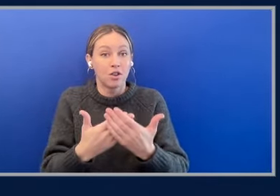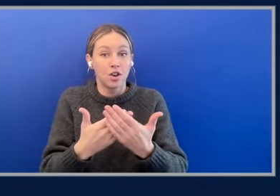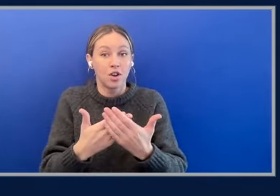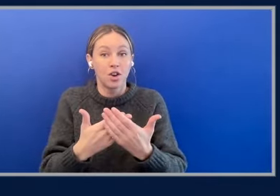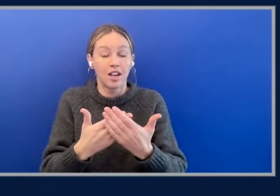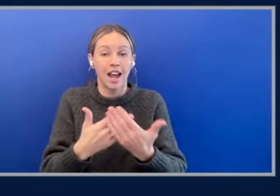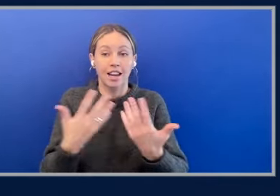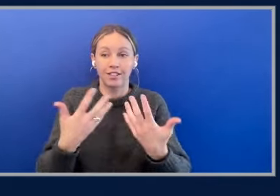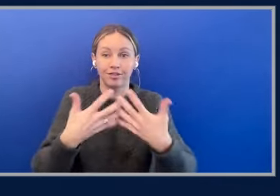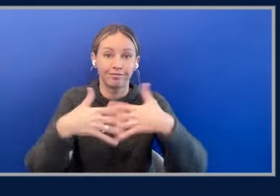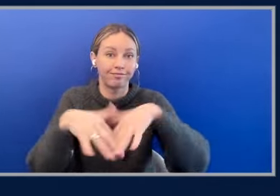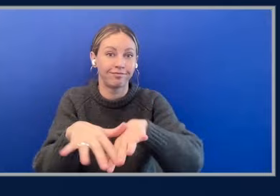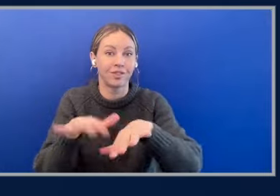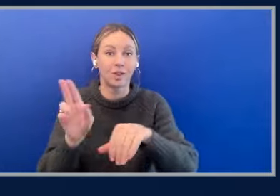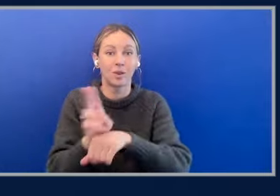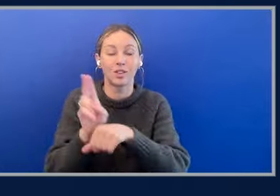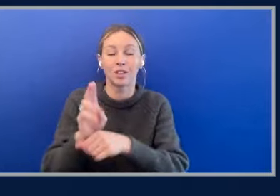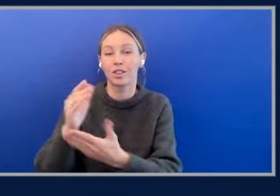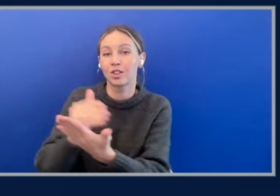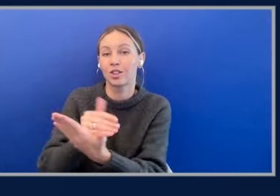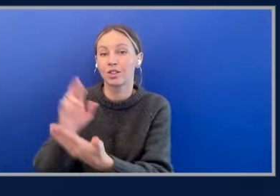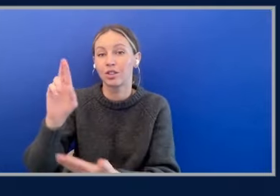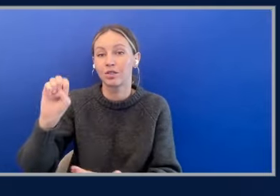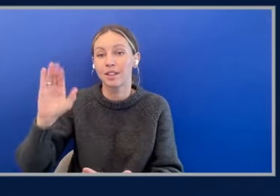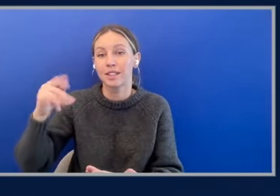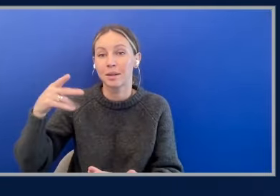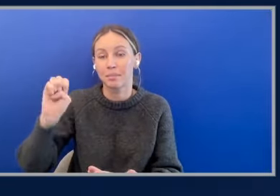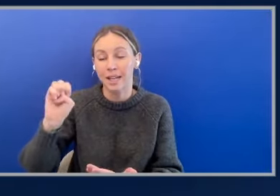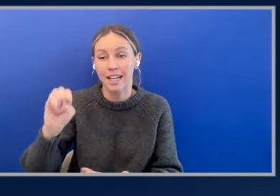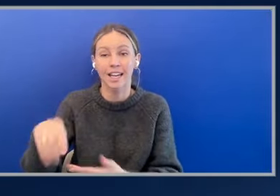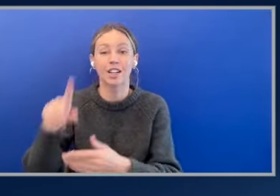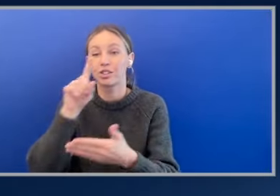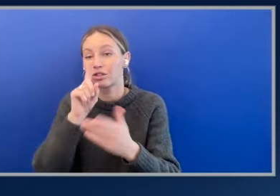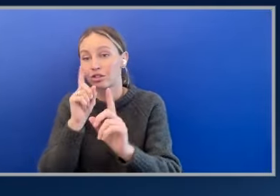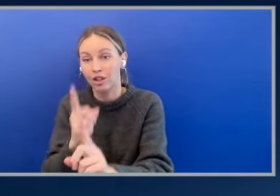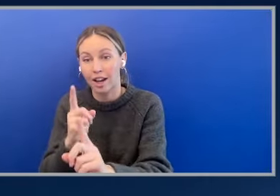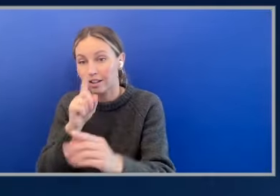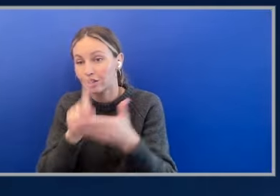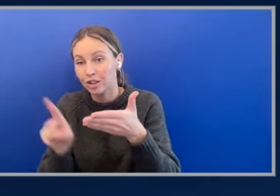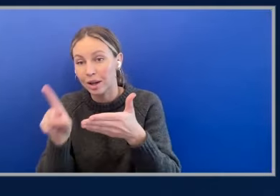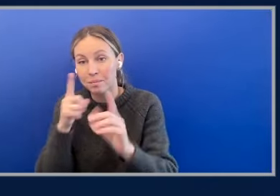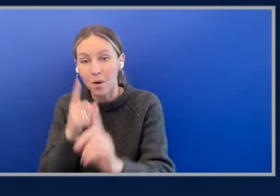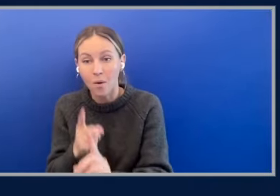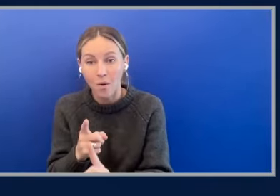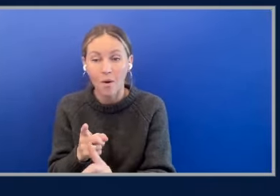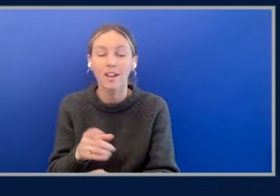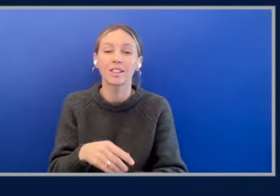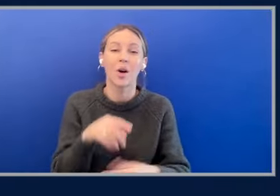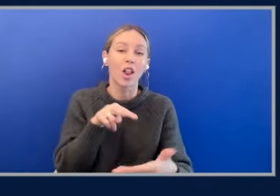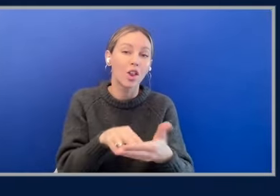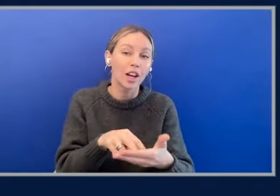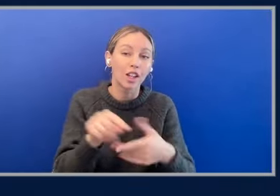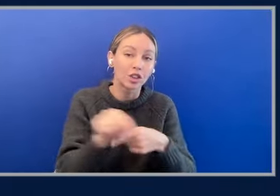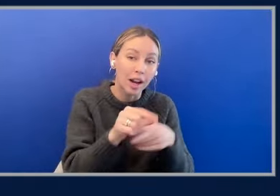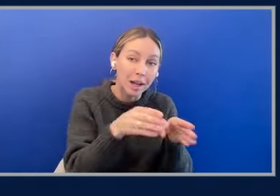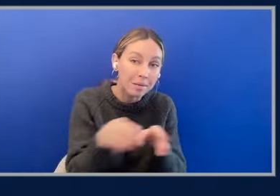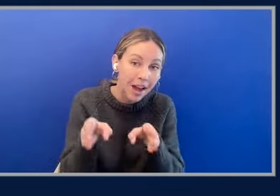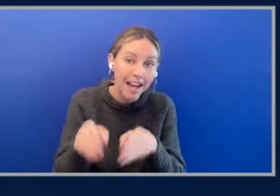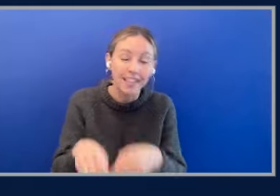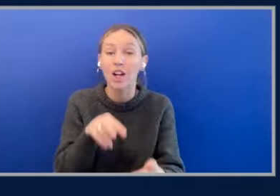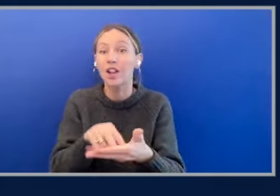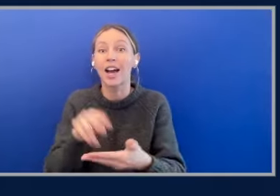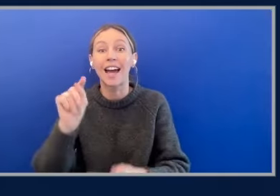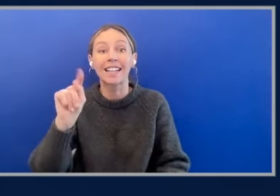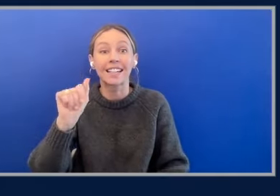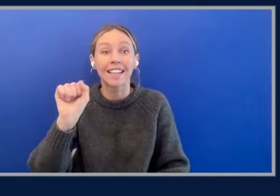with using the recipes, so you get that checkpointing as well. Yeah. So go check out the recipes, check out training plans, check out task governance